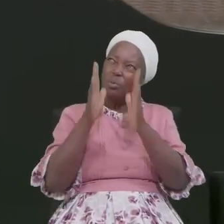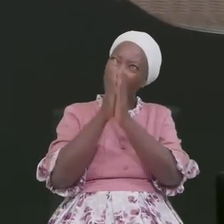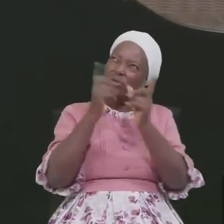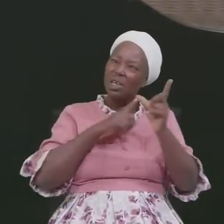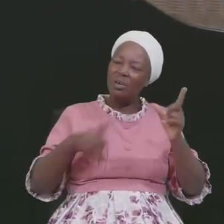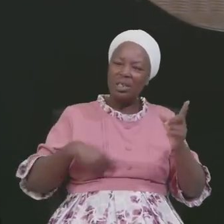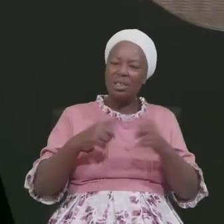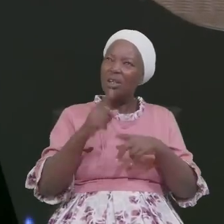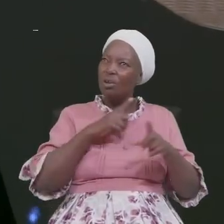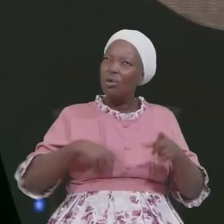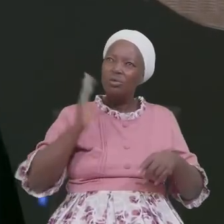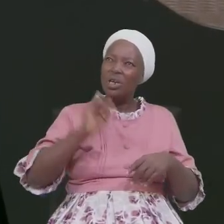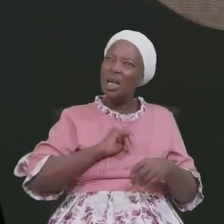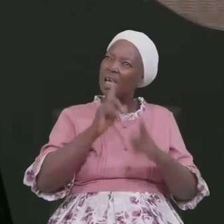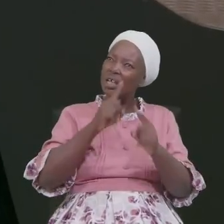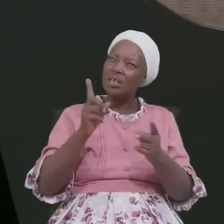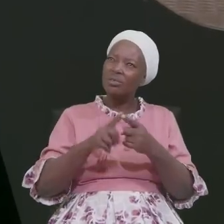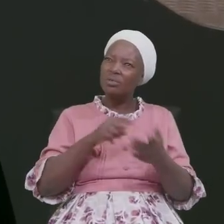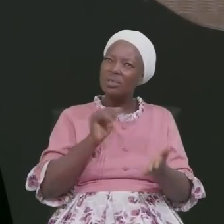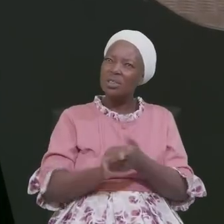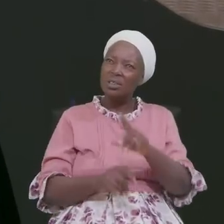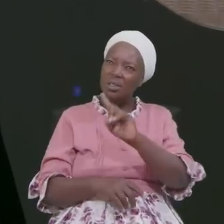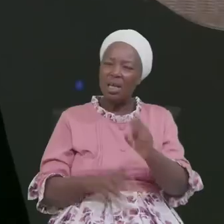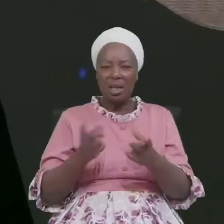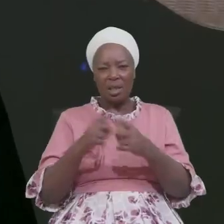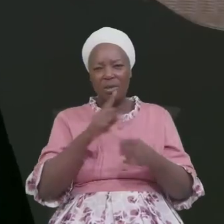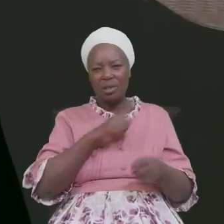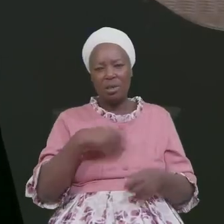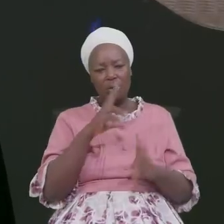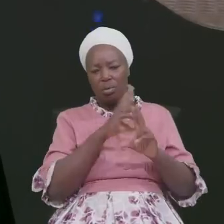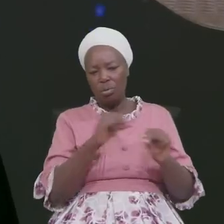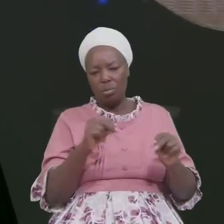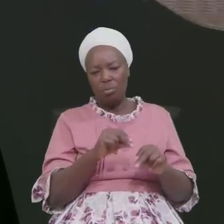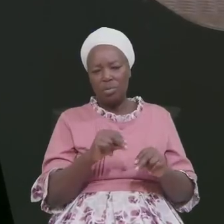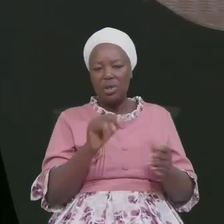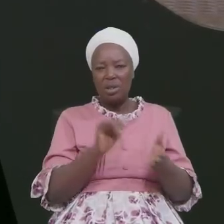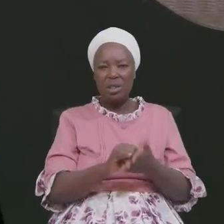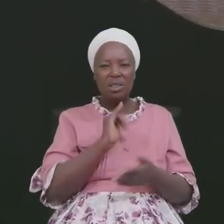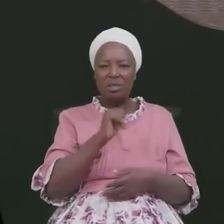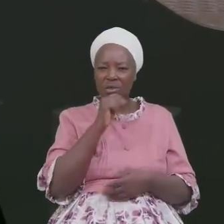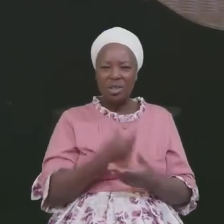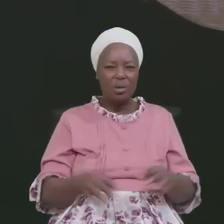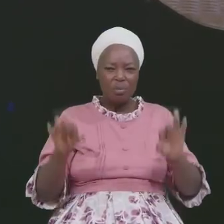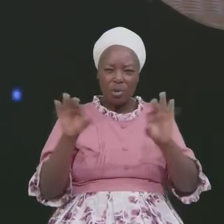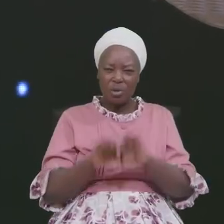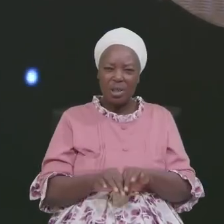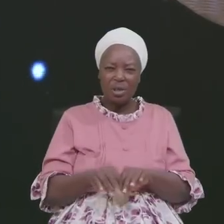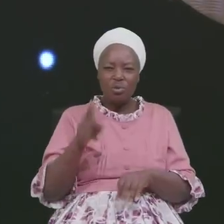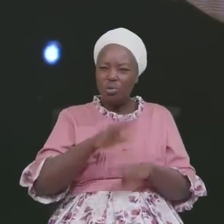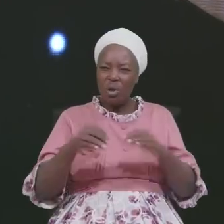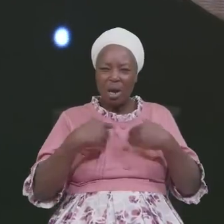I respond to that? And God said, no, that's not, it's not important. You don't want to waste